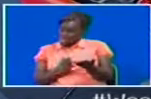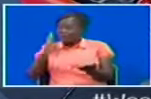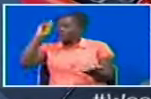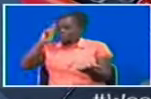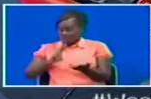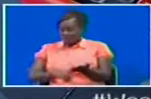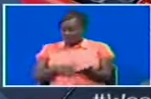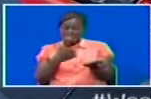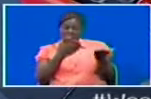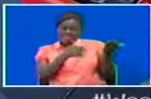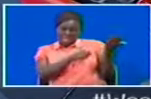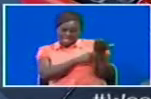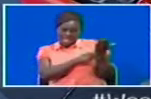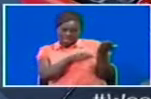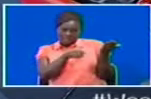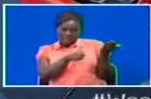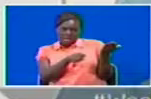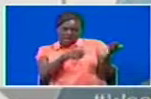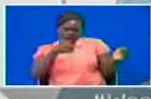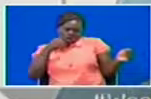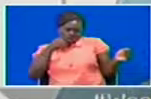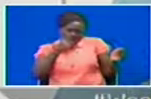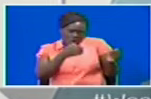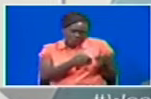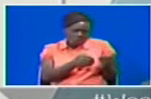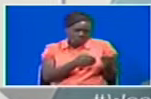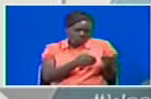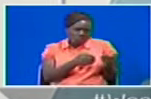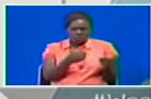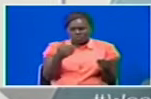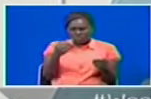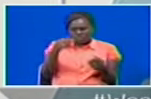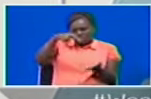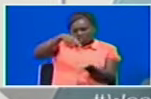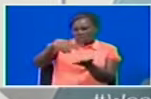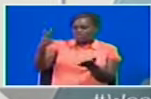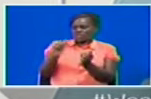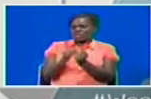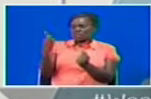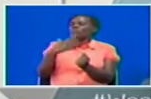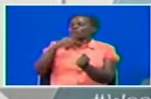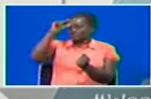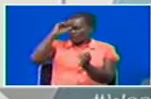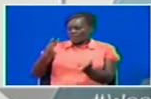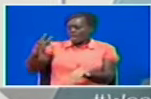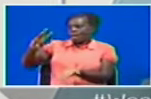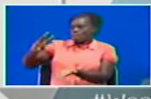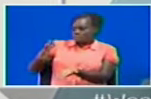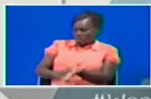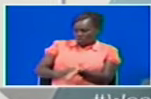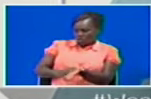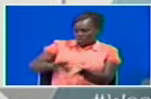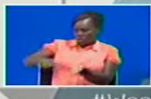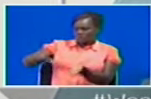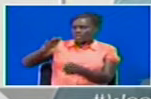recognize that name. She was almost on the ballot in 2013. She wanted to be governor of Migori County.